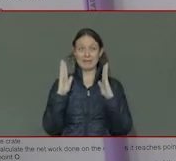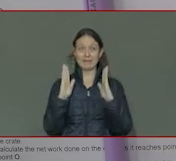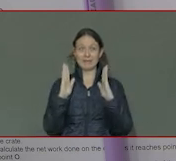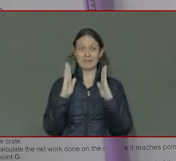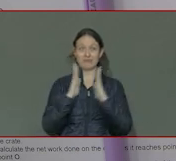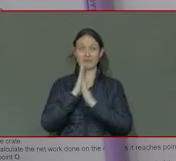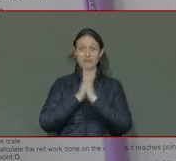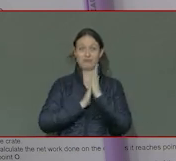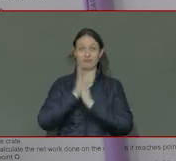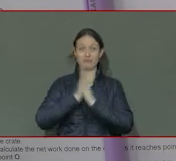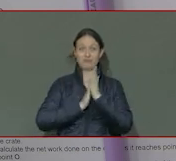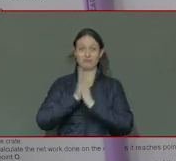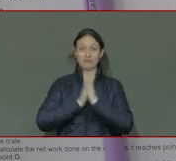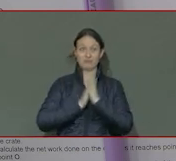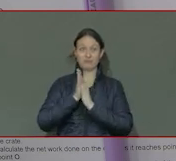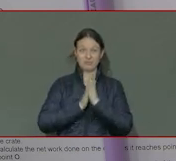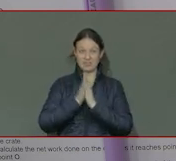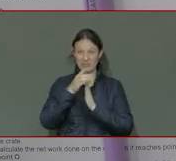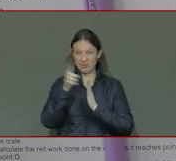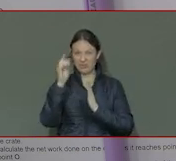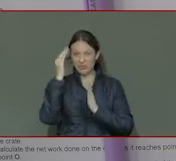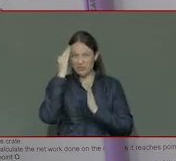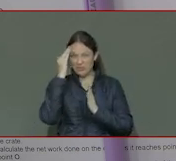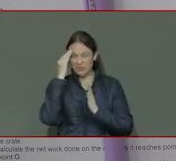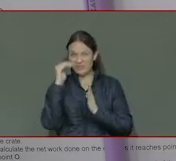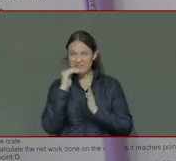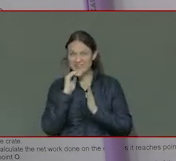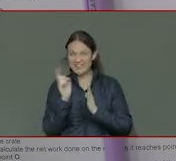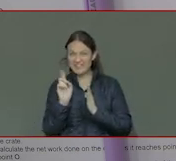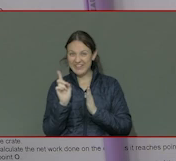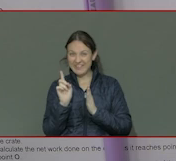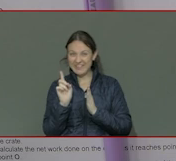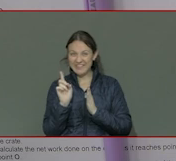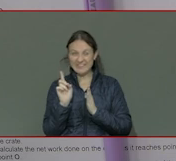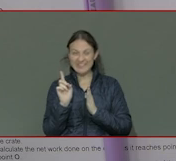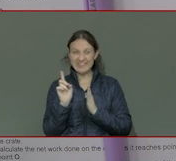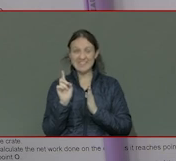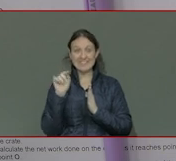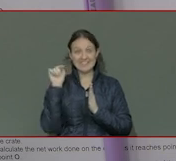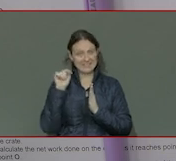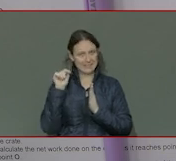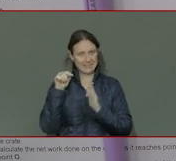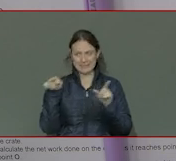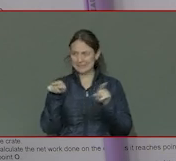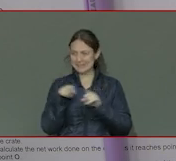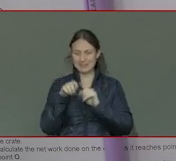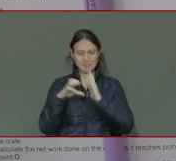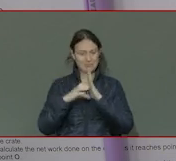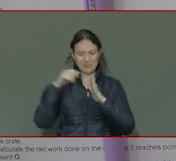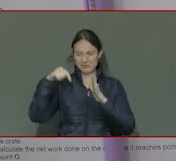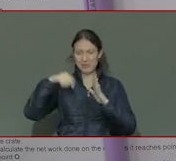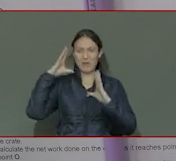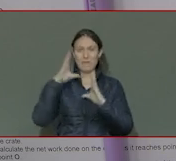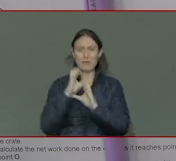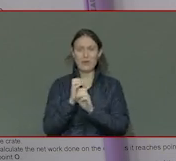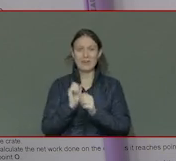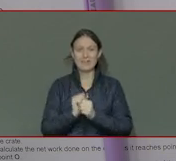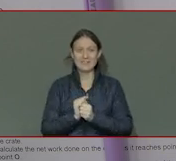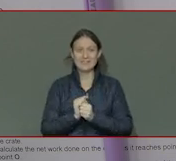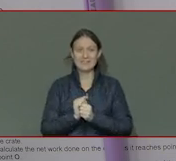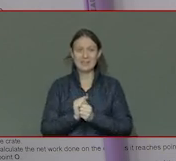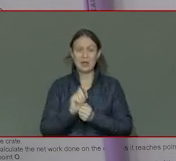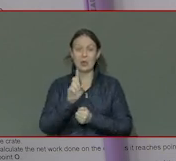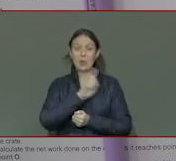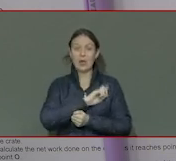and I rub them against each other. Then I've taught you the whole chapter. Because now you have to